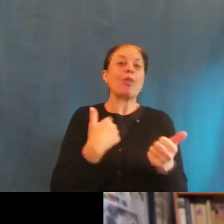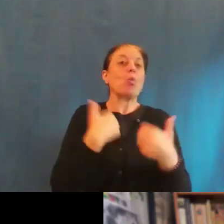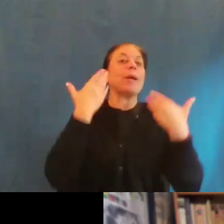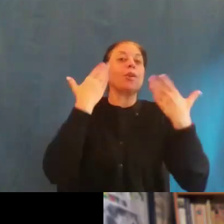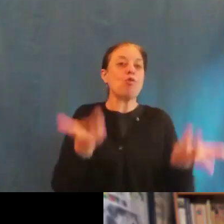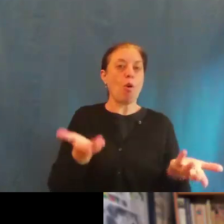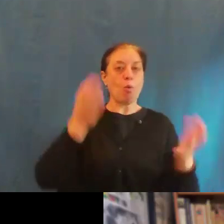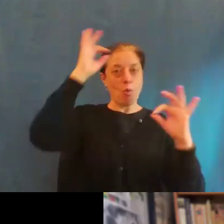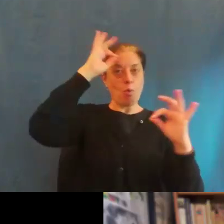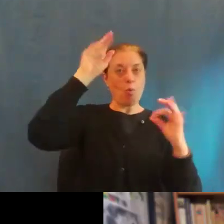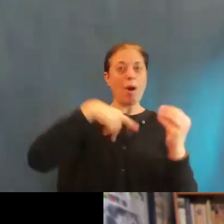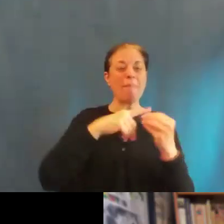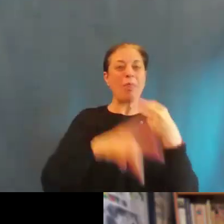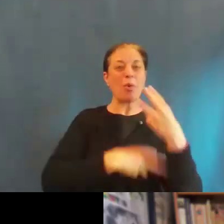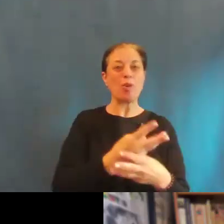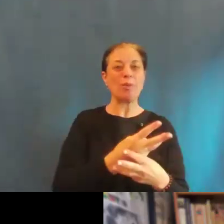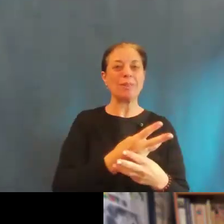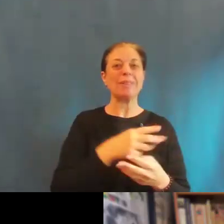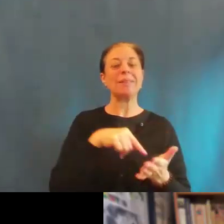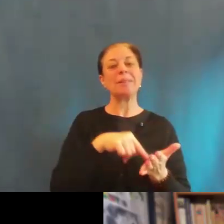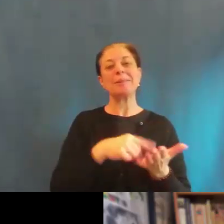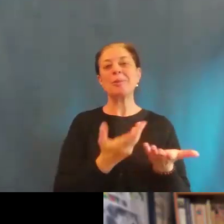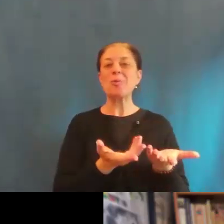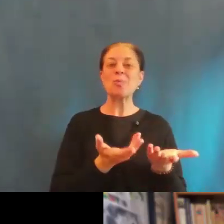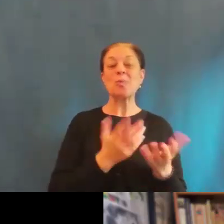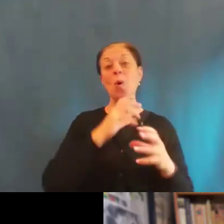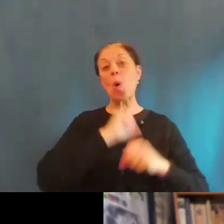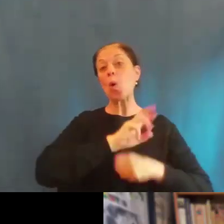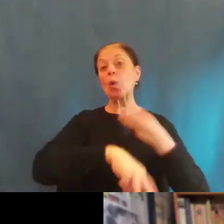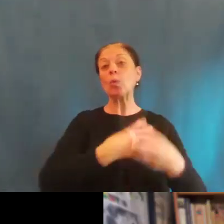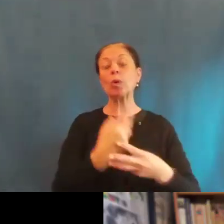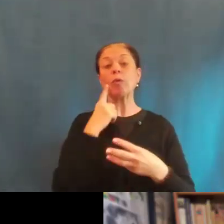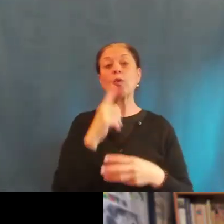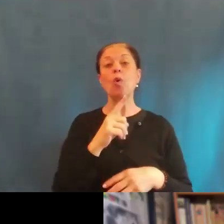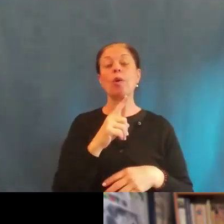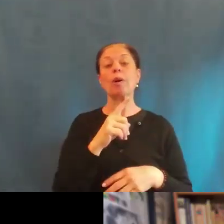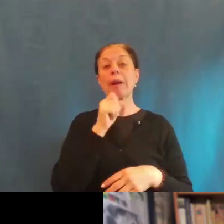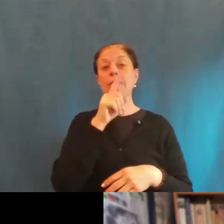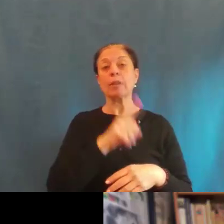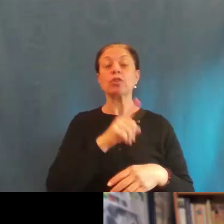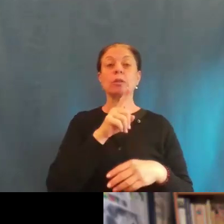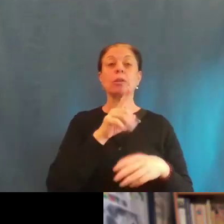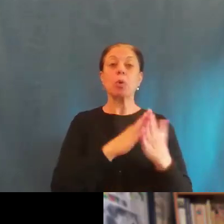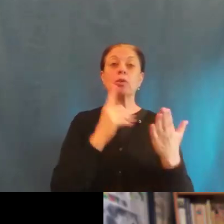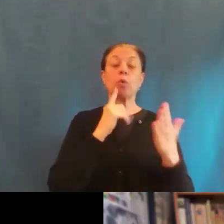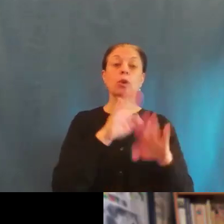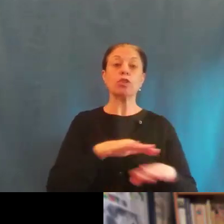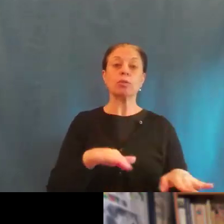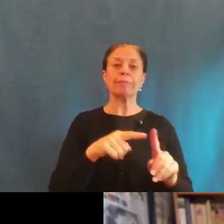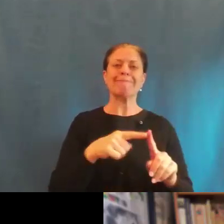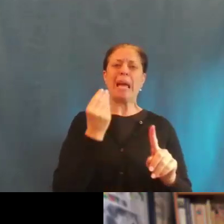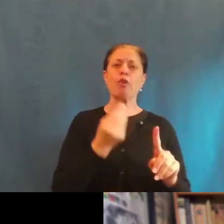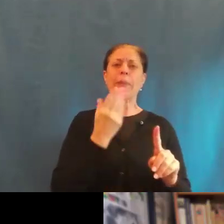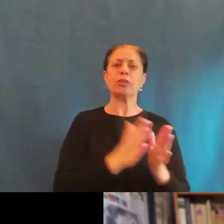know about the world. So sort of a, the old world for nonfiction books for children is informational books, right?